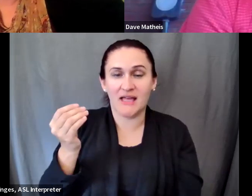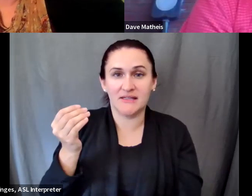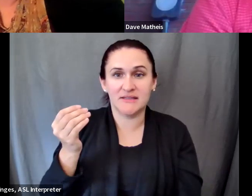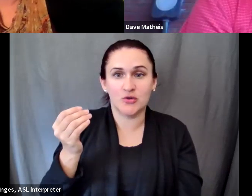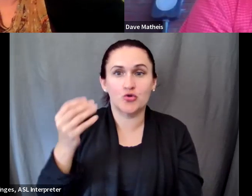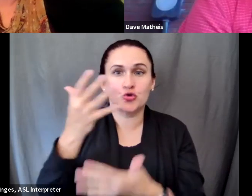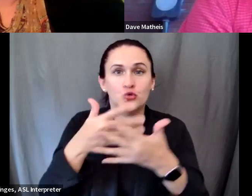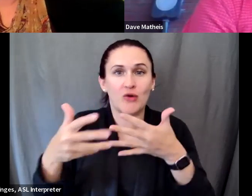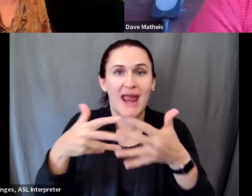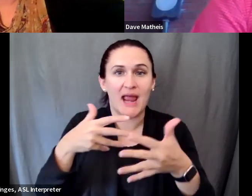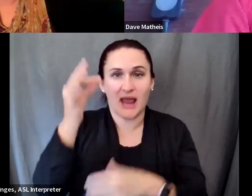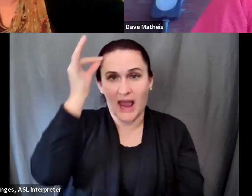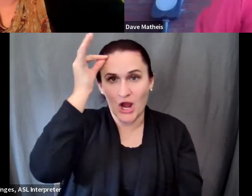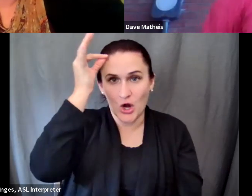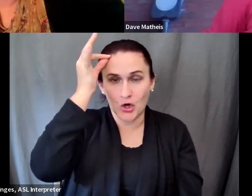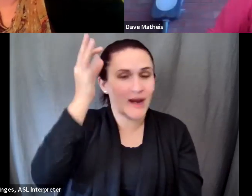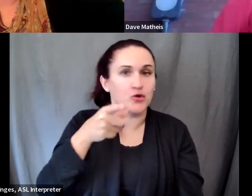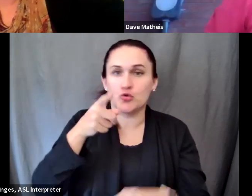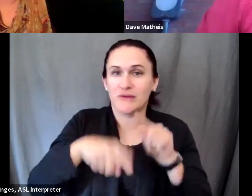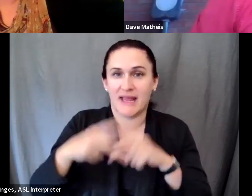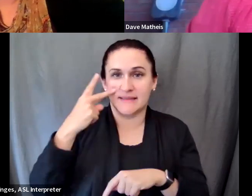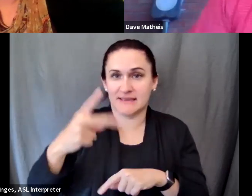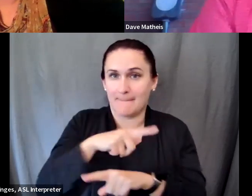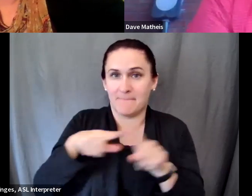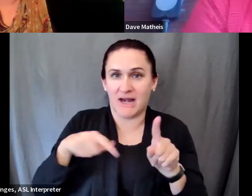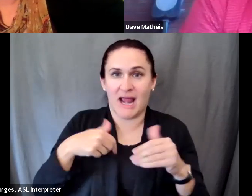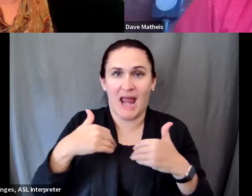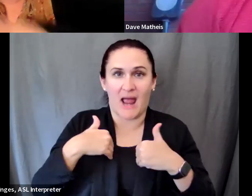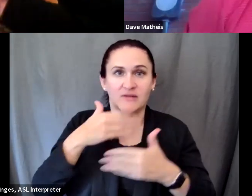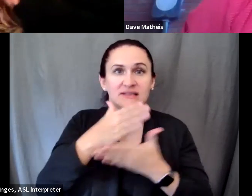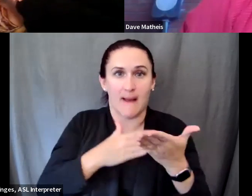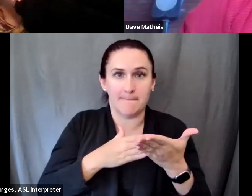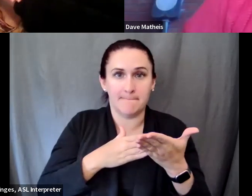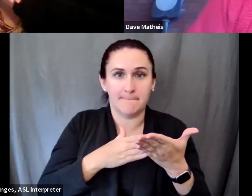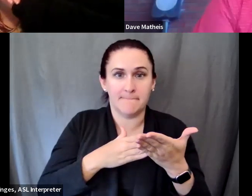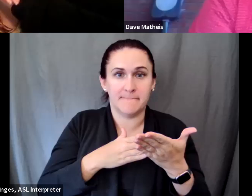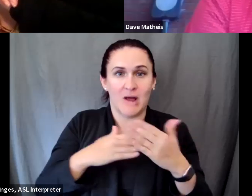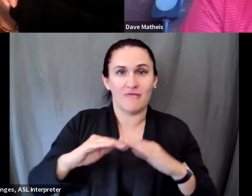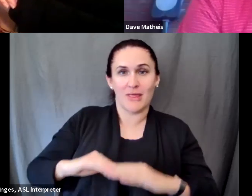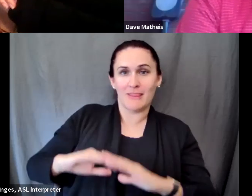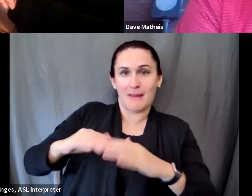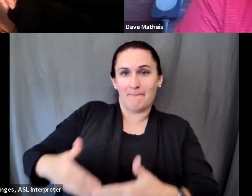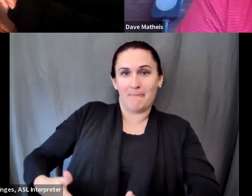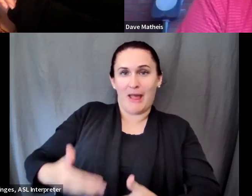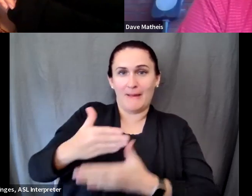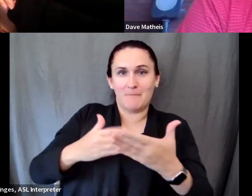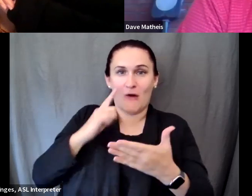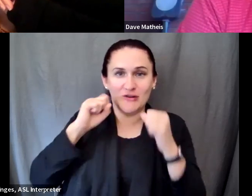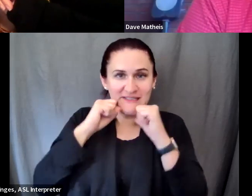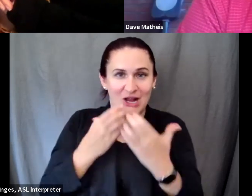gray hair, and you can't see, but I have some of the belly part too of Santa Claus. But anyway,